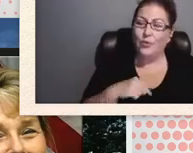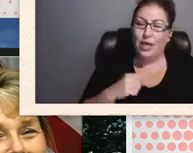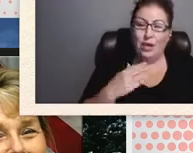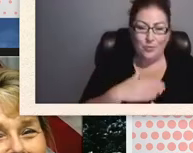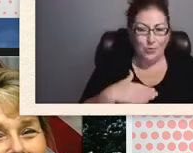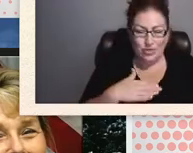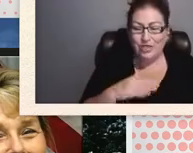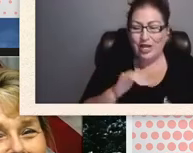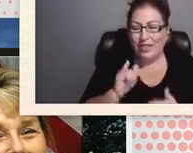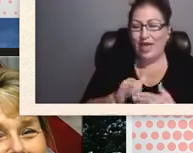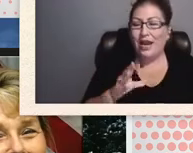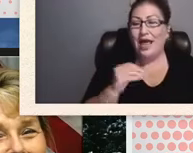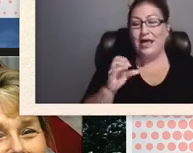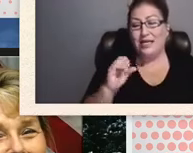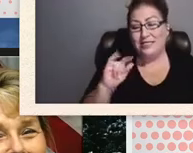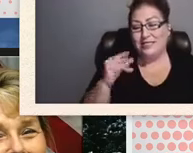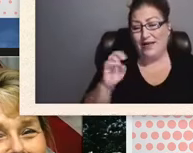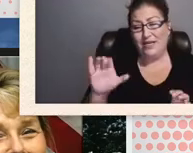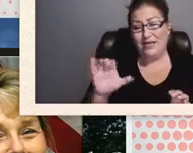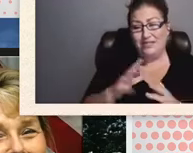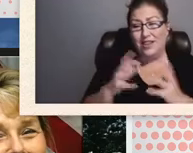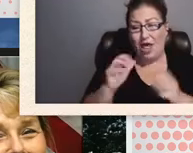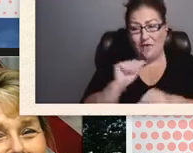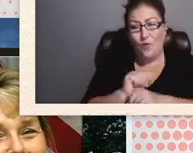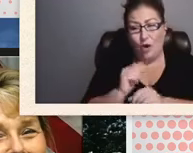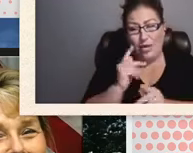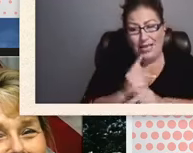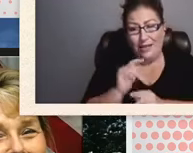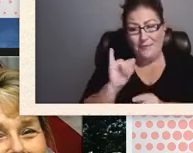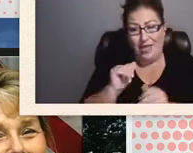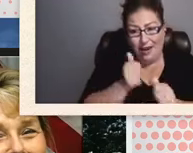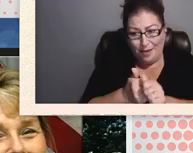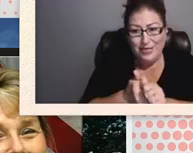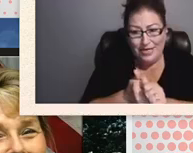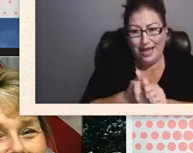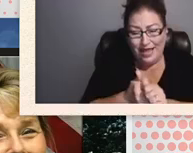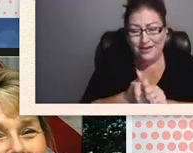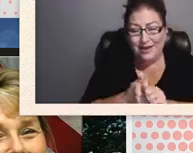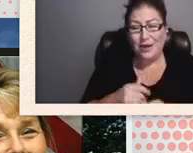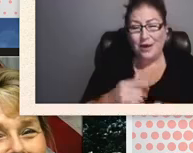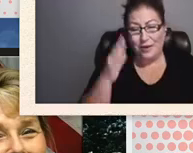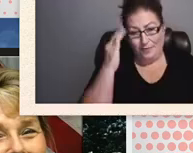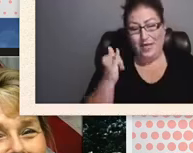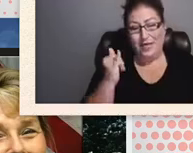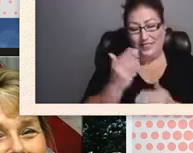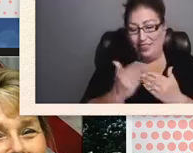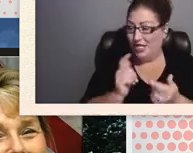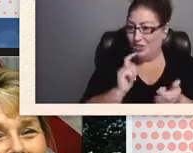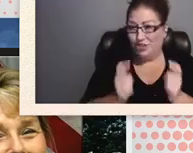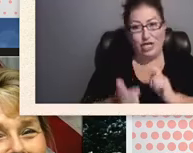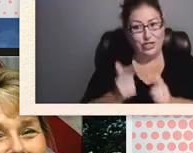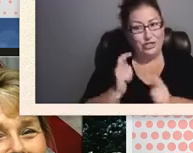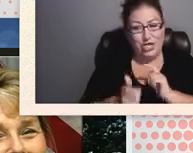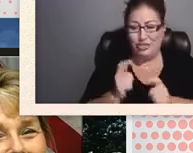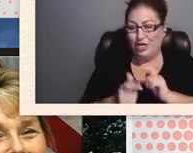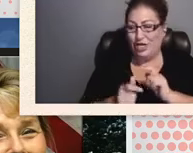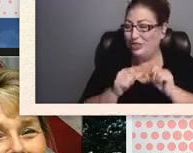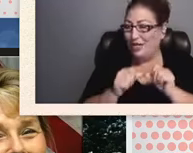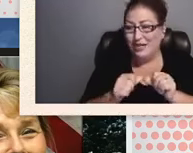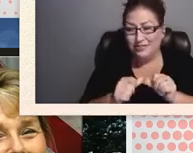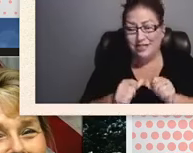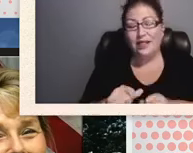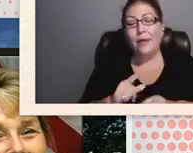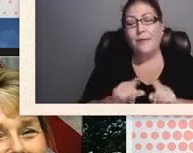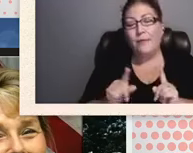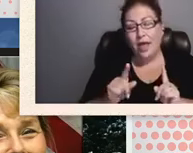know, Stephanie does a lot of work to keep this thing current, because things are changing constantly. But we